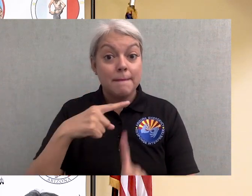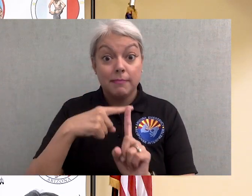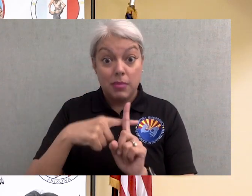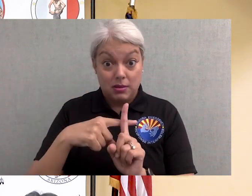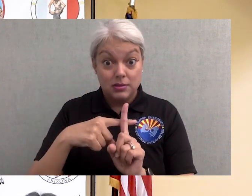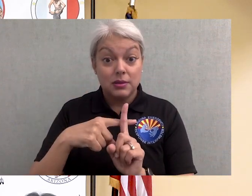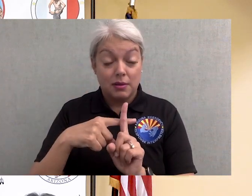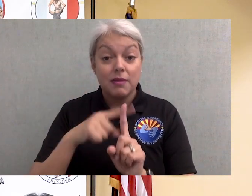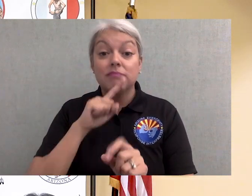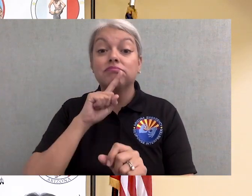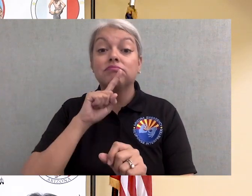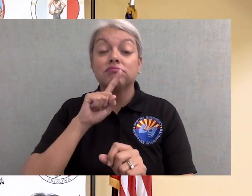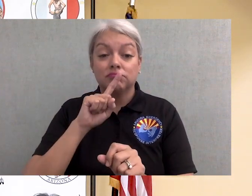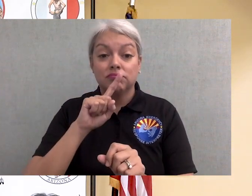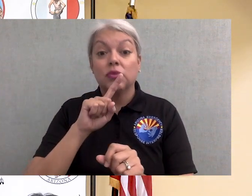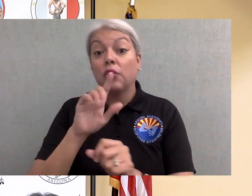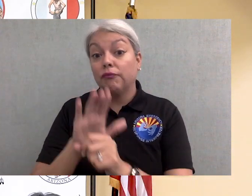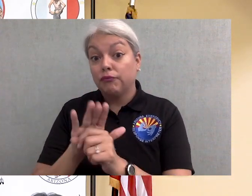is 12.